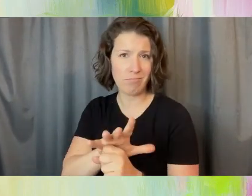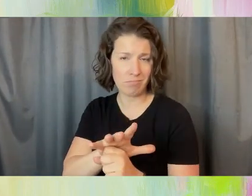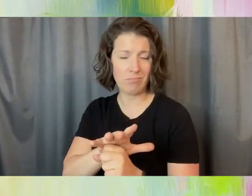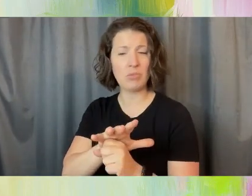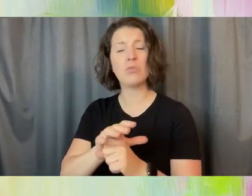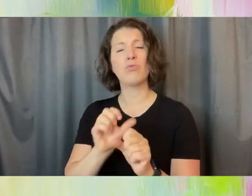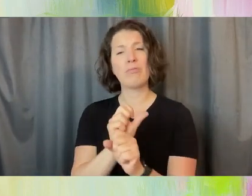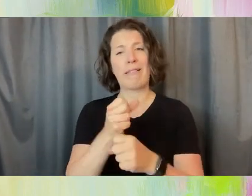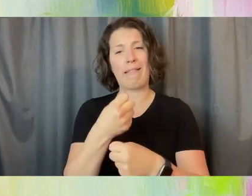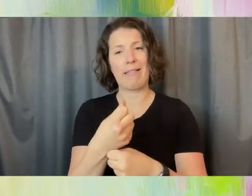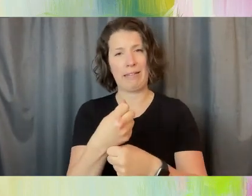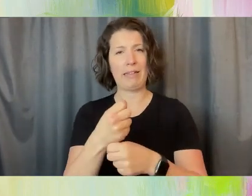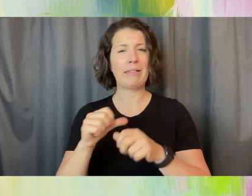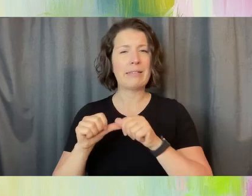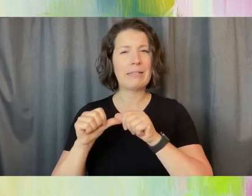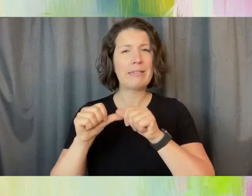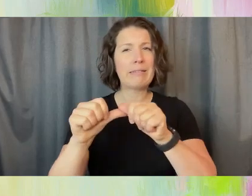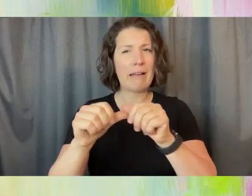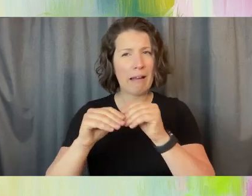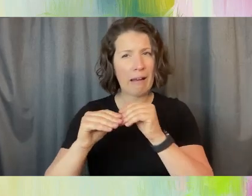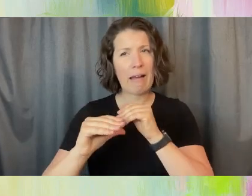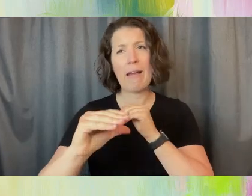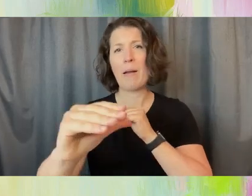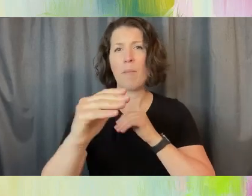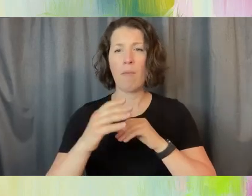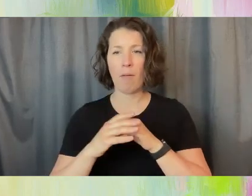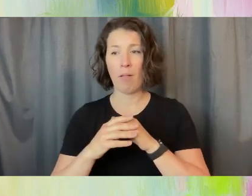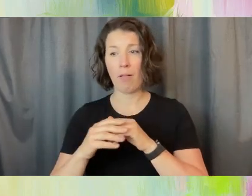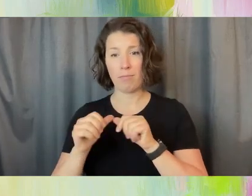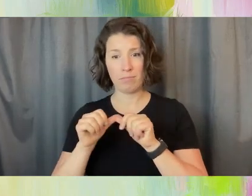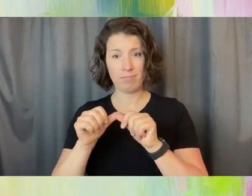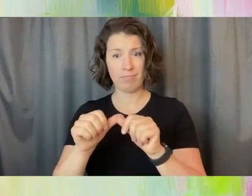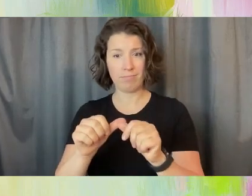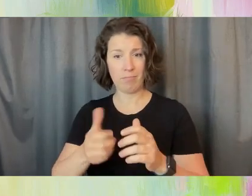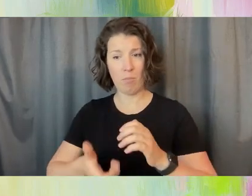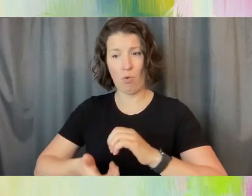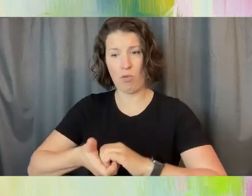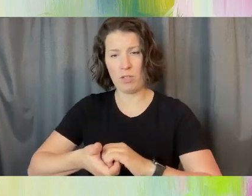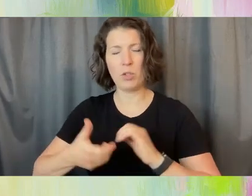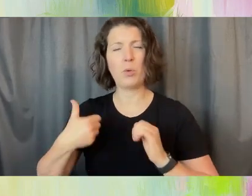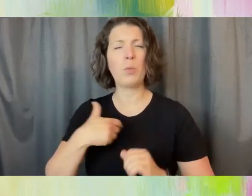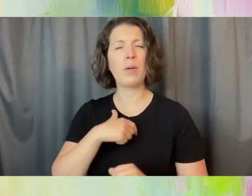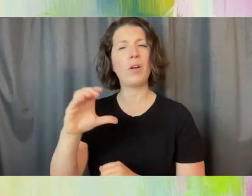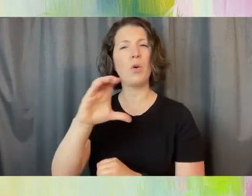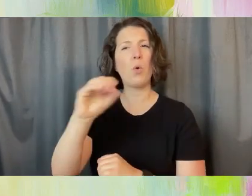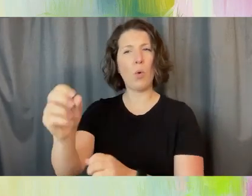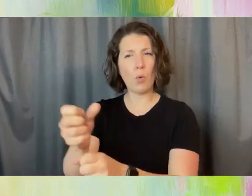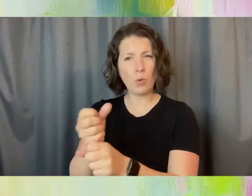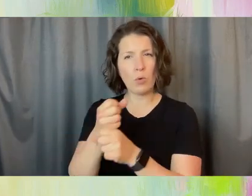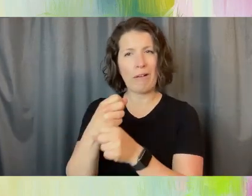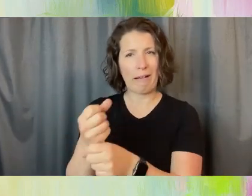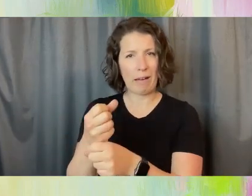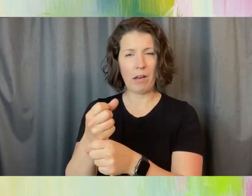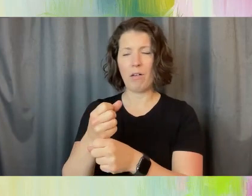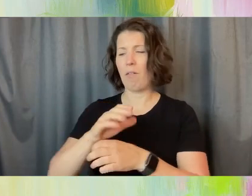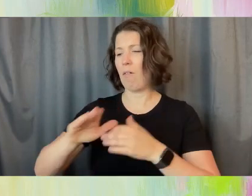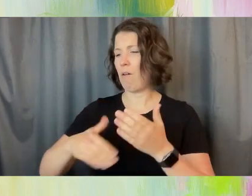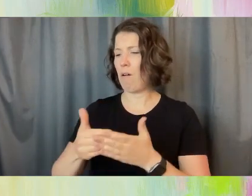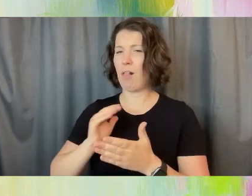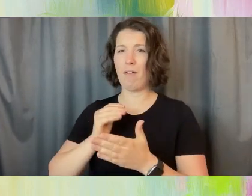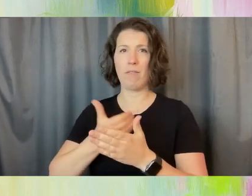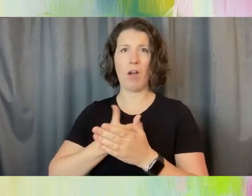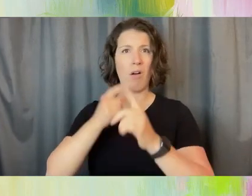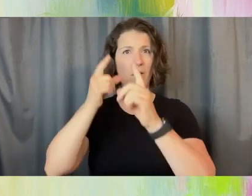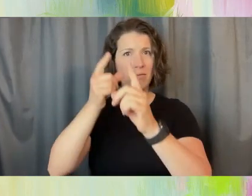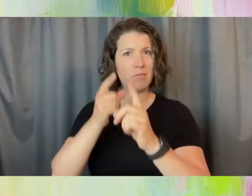sustainable, enduring partnerships in which we co-create all of our initiatives and all of our